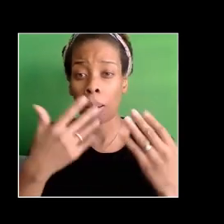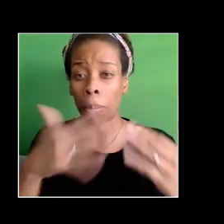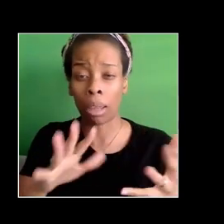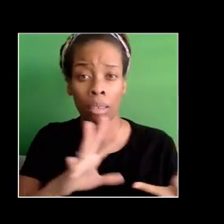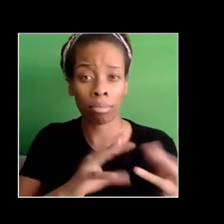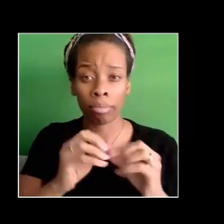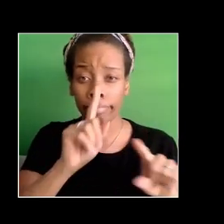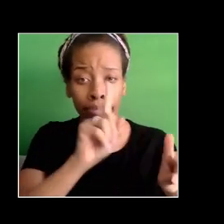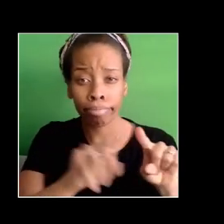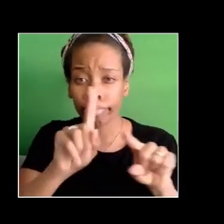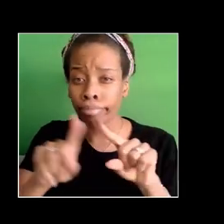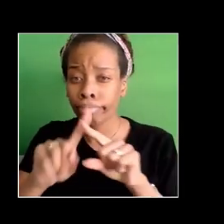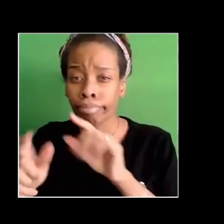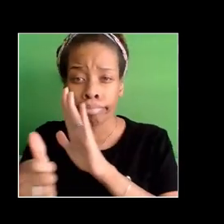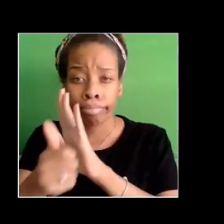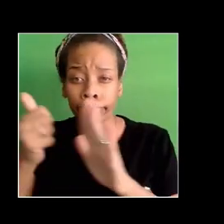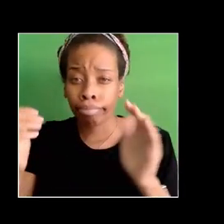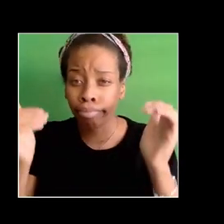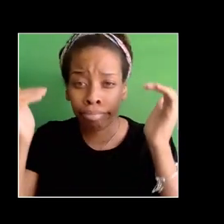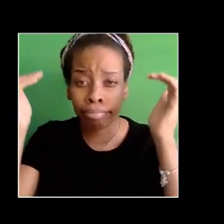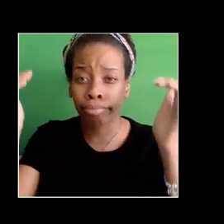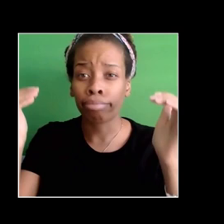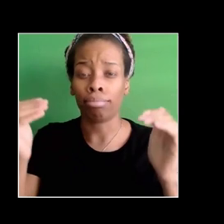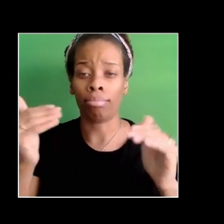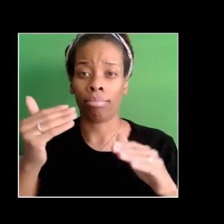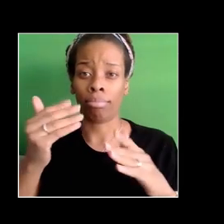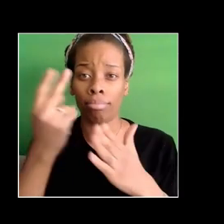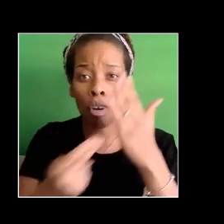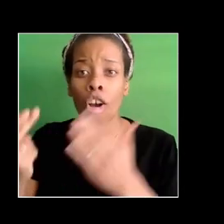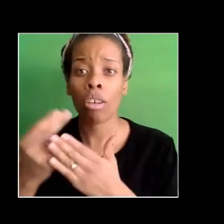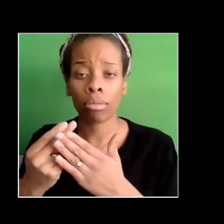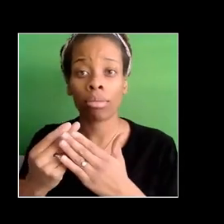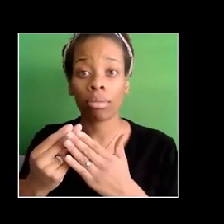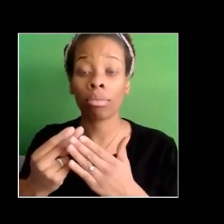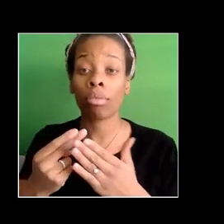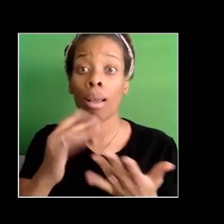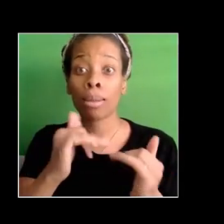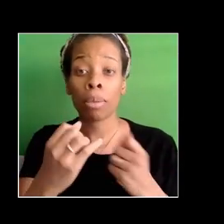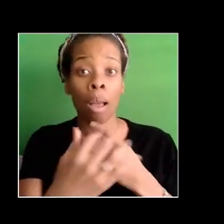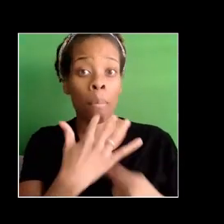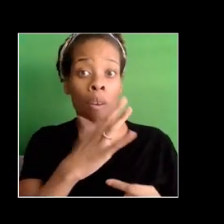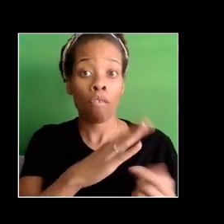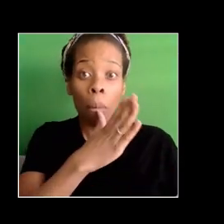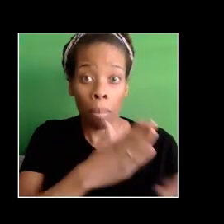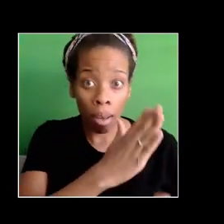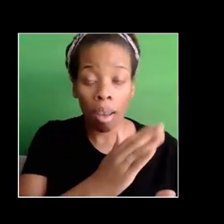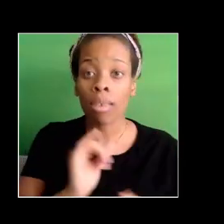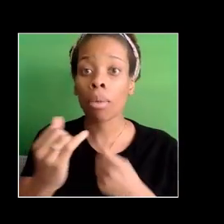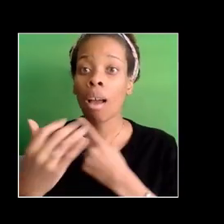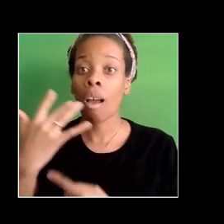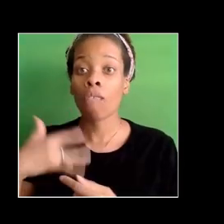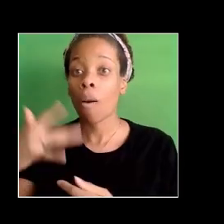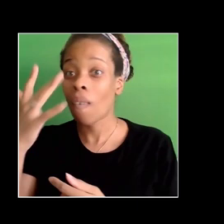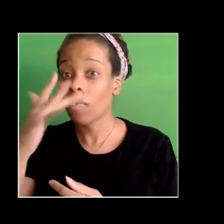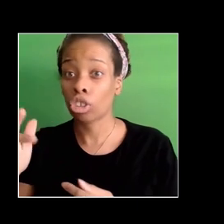work, fusing fact and fiction to create gloriously enigmatic paintings. We